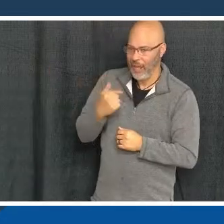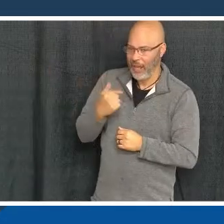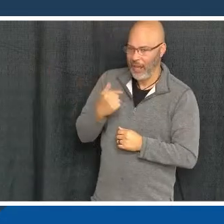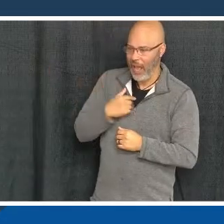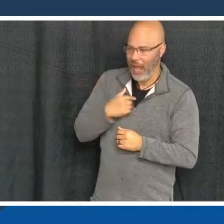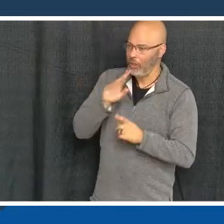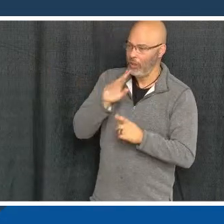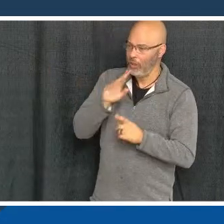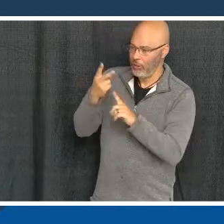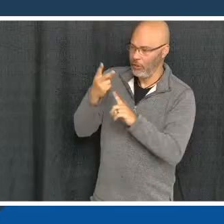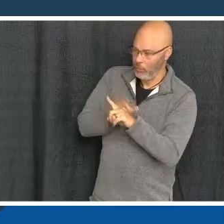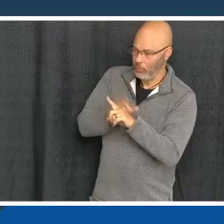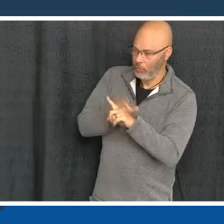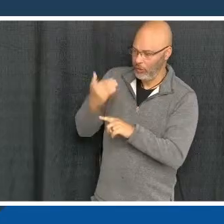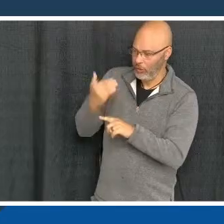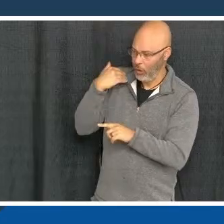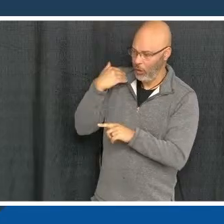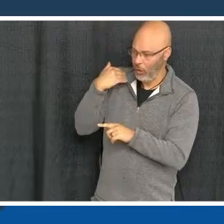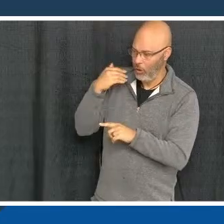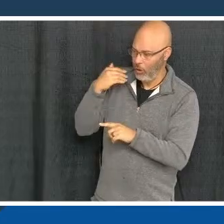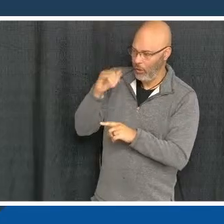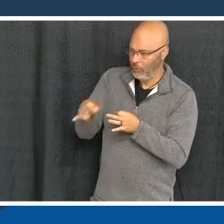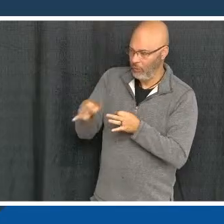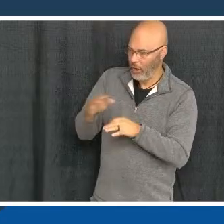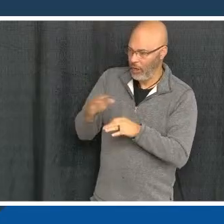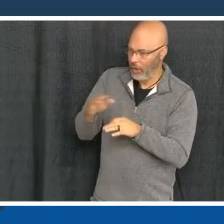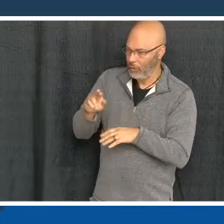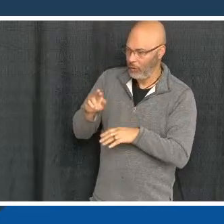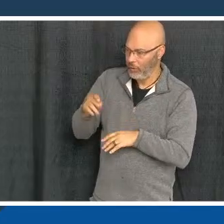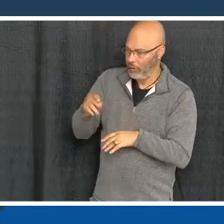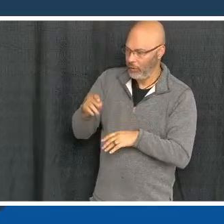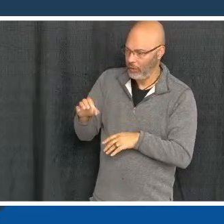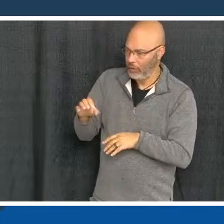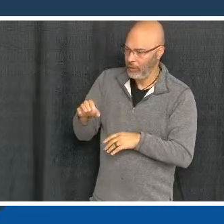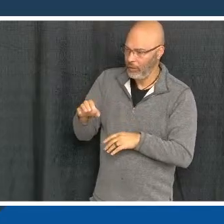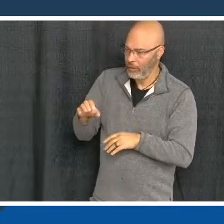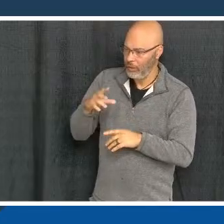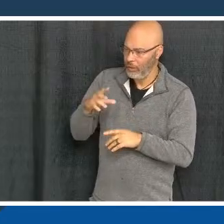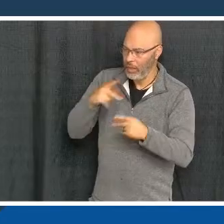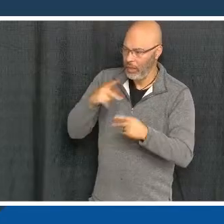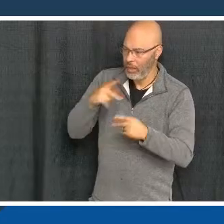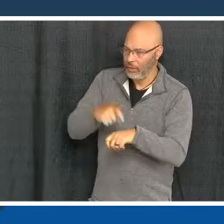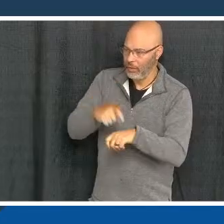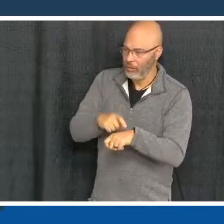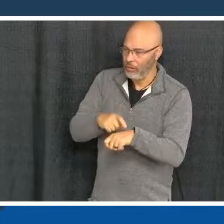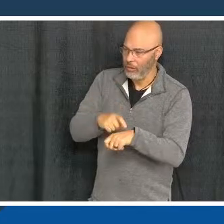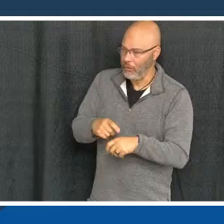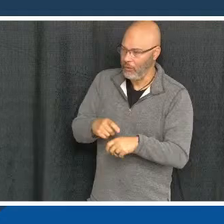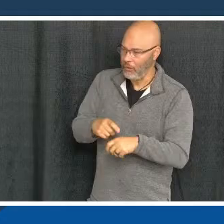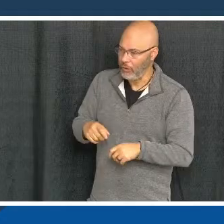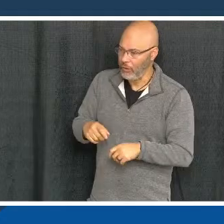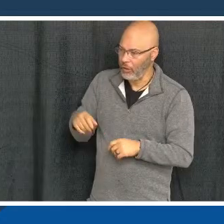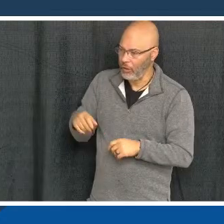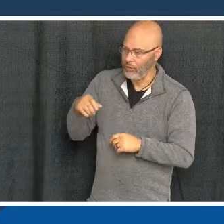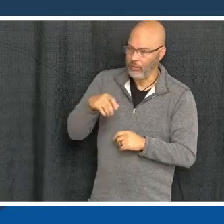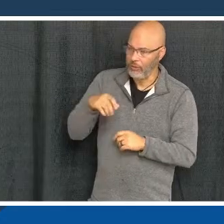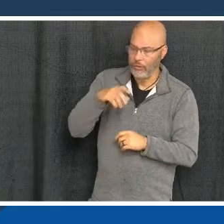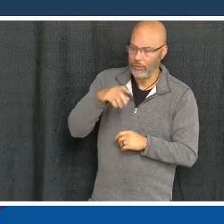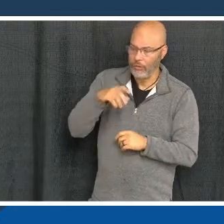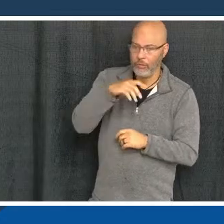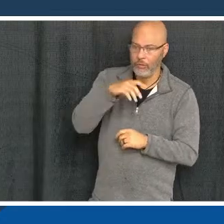2 months ago, the first time that it was deferred at the Regional Planning Commission to allow them time to change their zoning request to